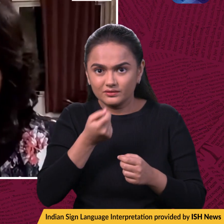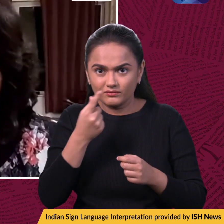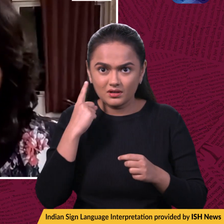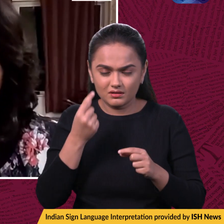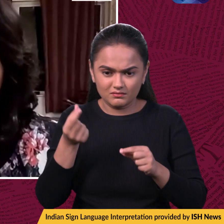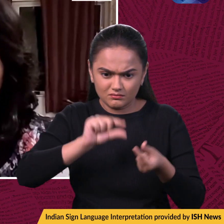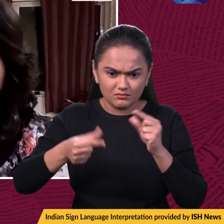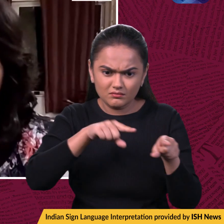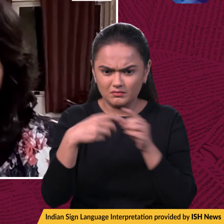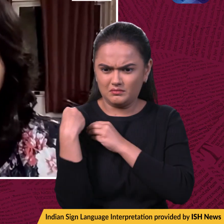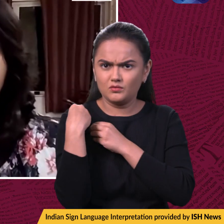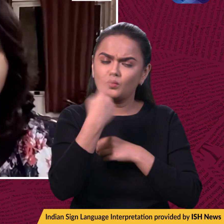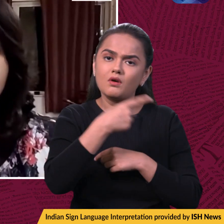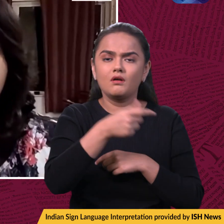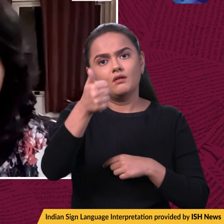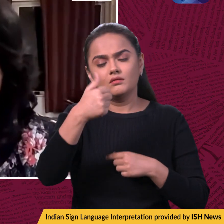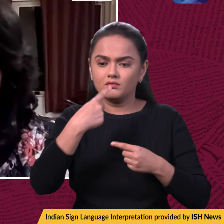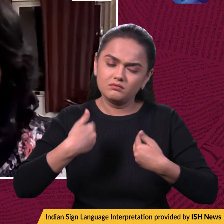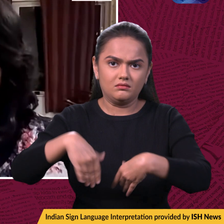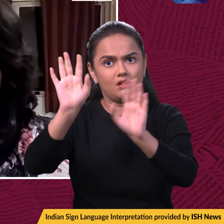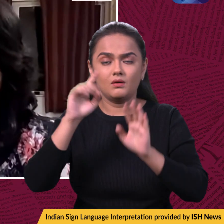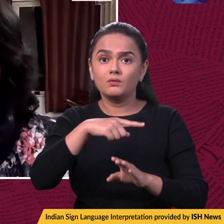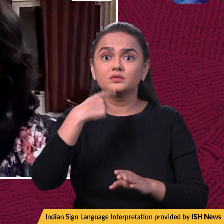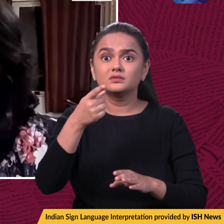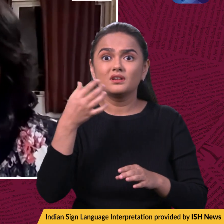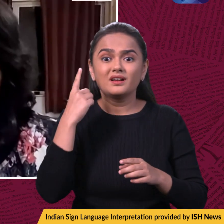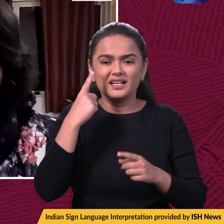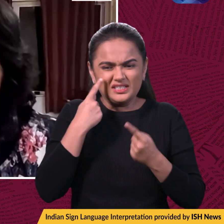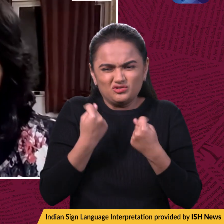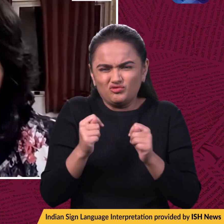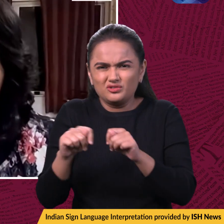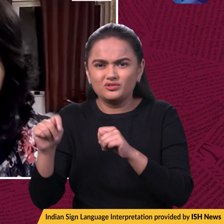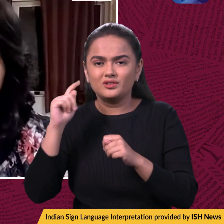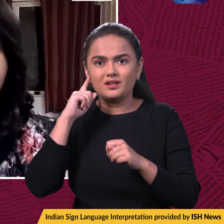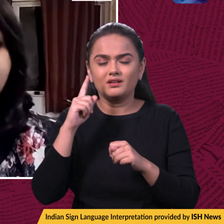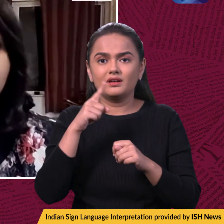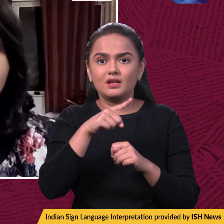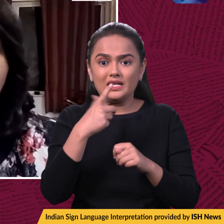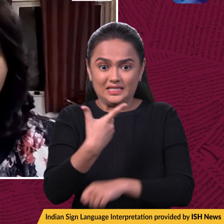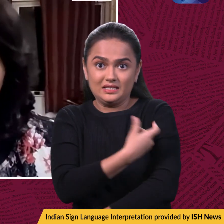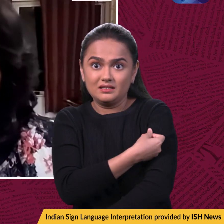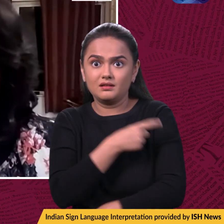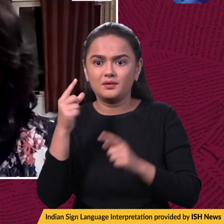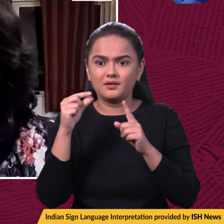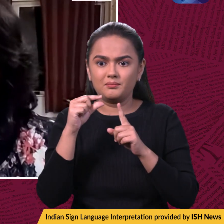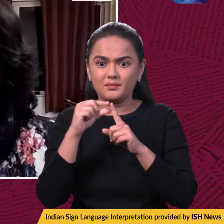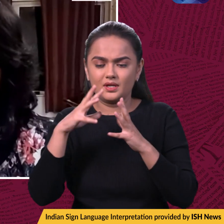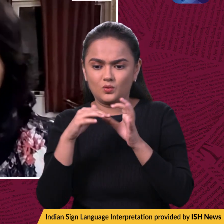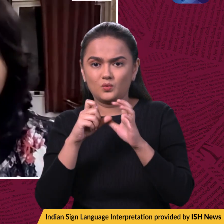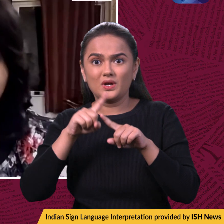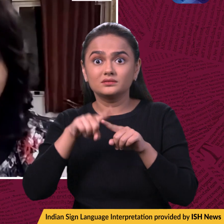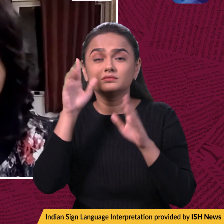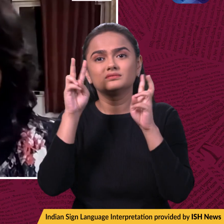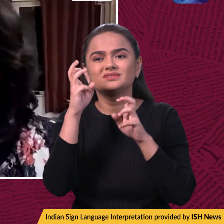of India gave a go-ahead to Biological E to conduct trials of its vaccine Corbevax